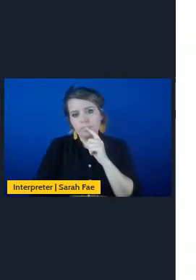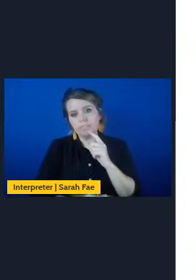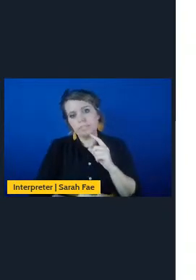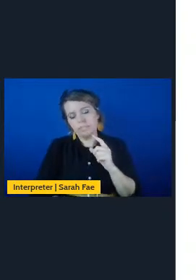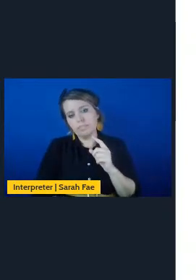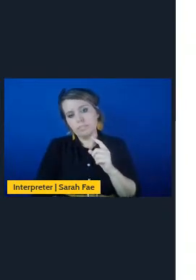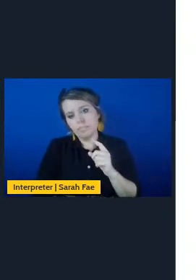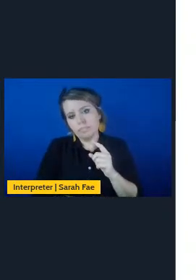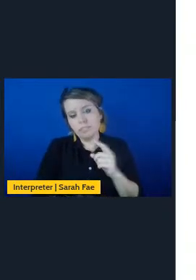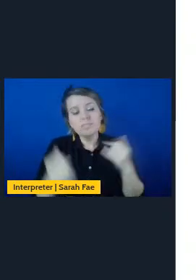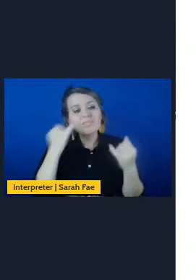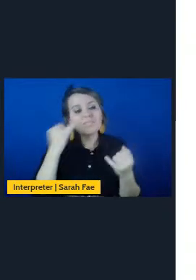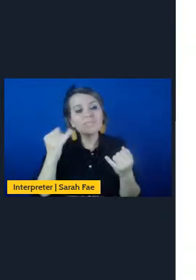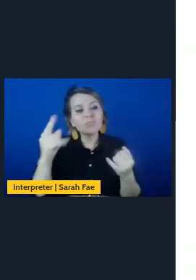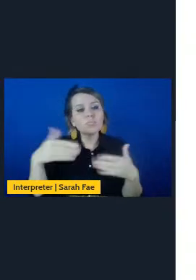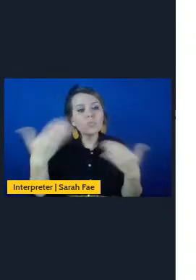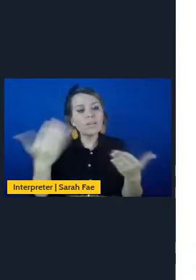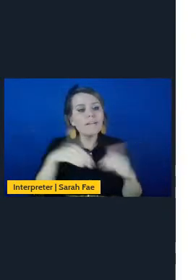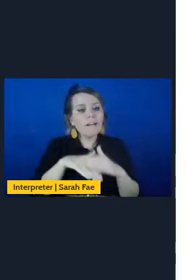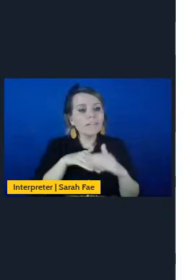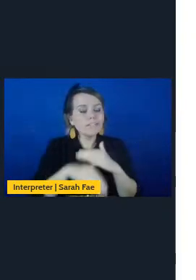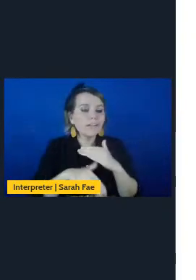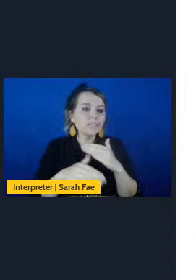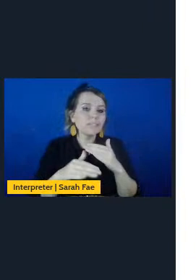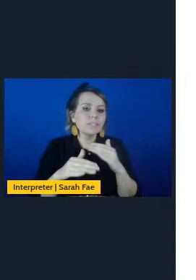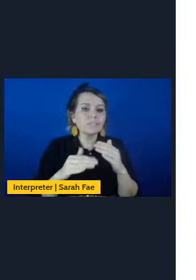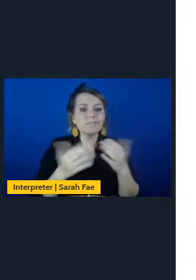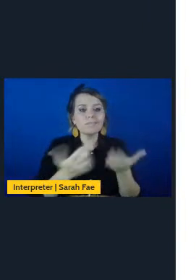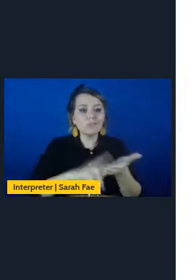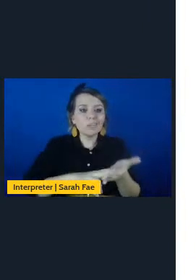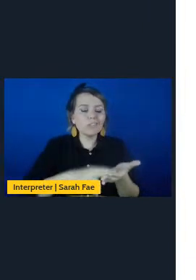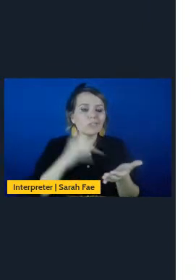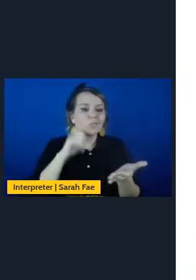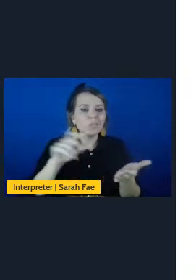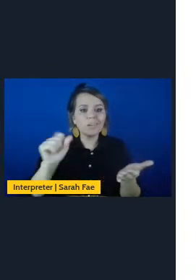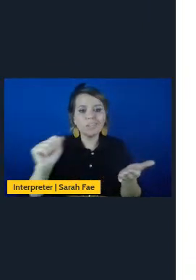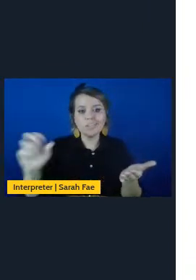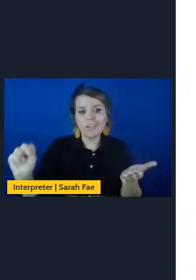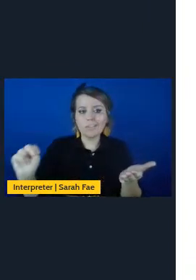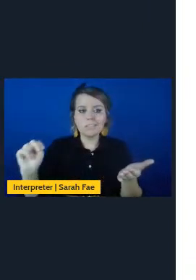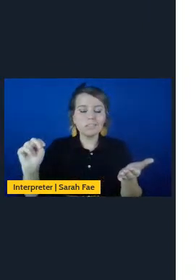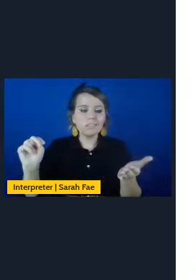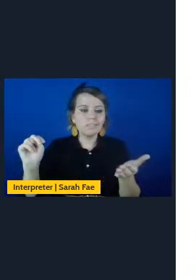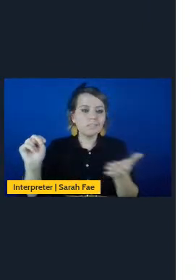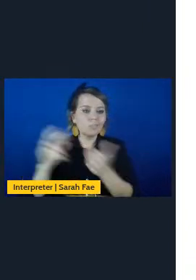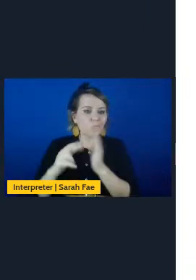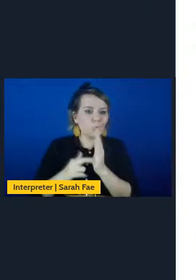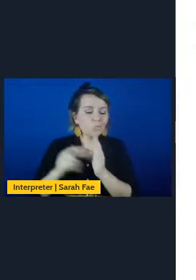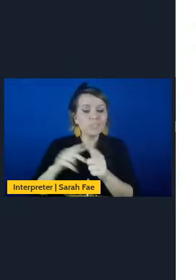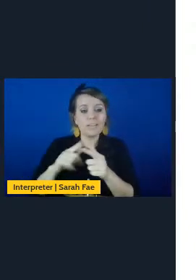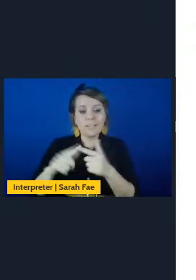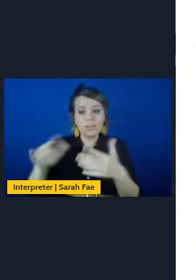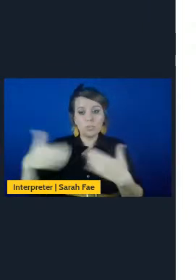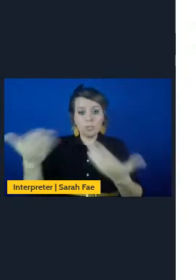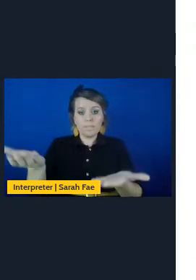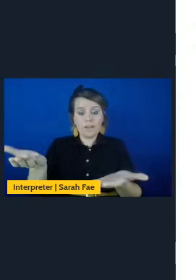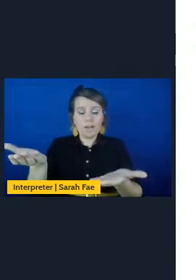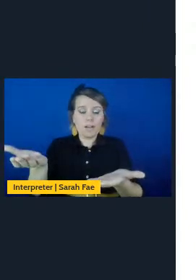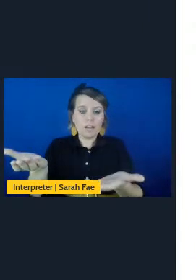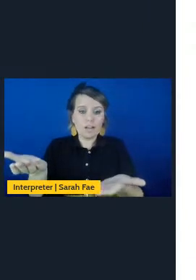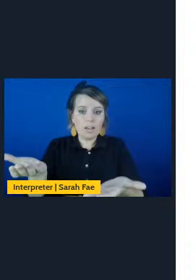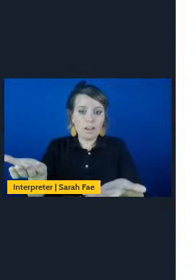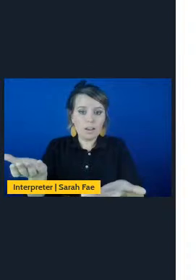you provide access credentials in the SSM parameters, and then you provide the